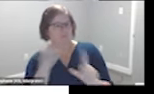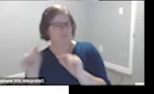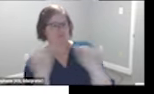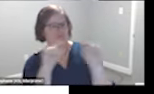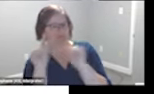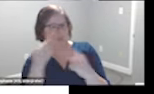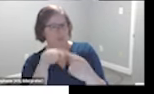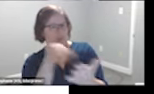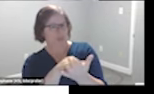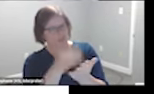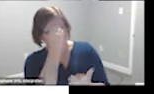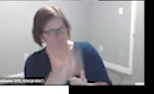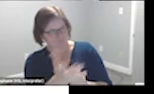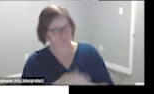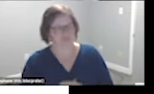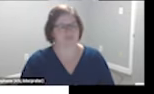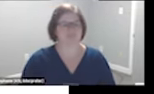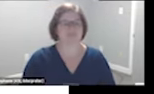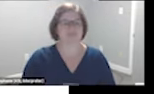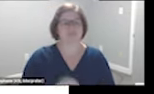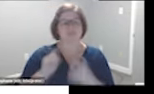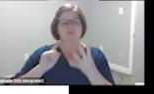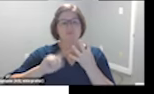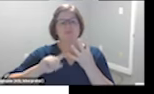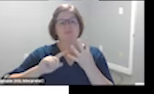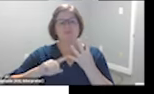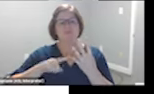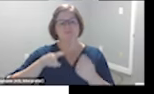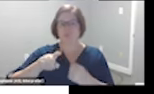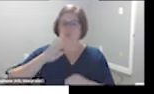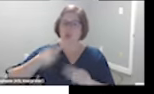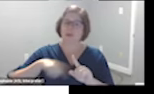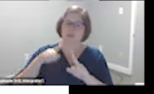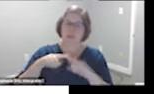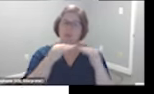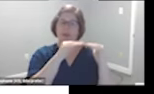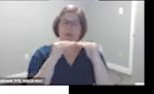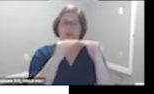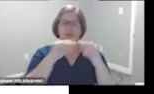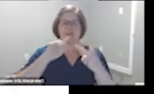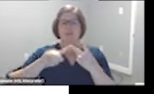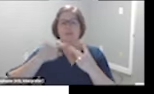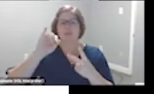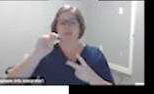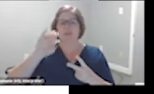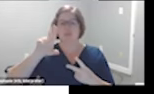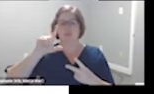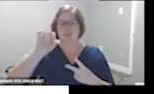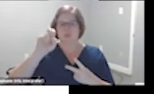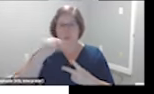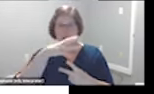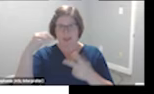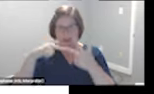When you talk about equity, inclusion, and diversity, do you include the axis of disability? Do you